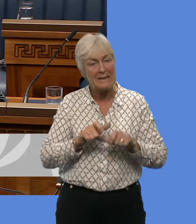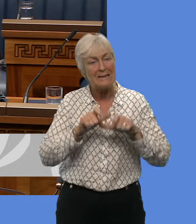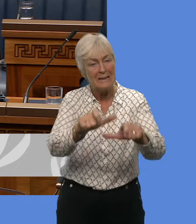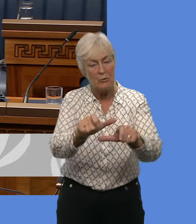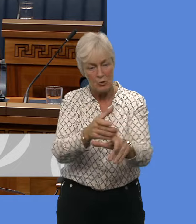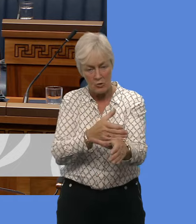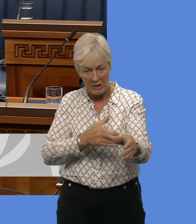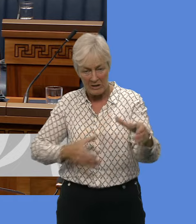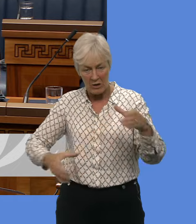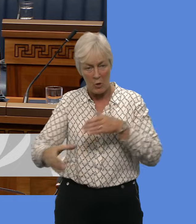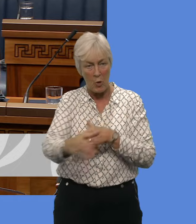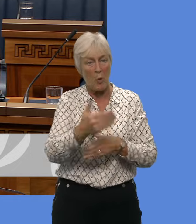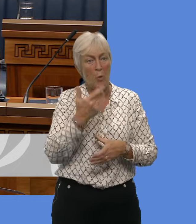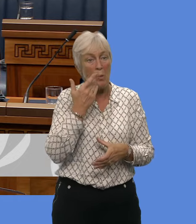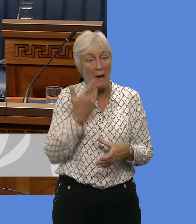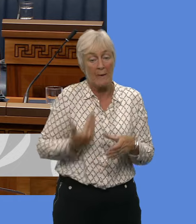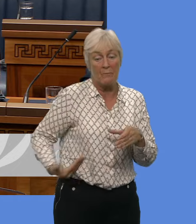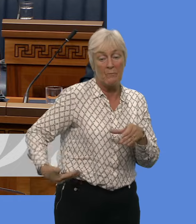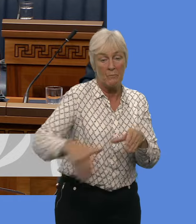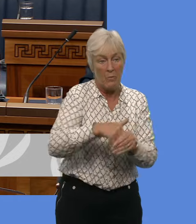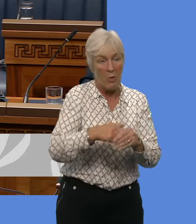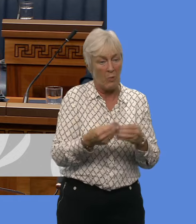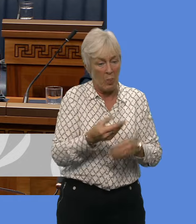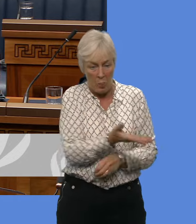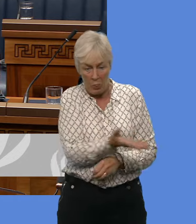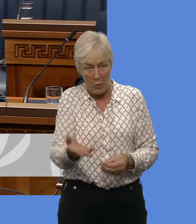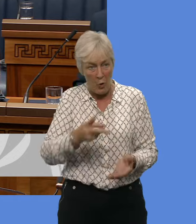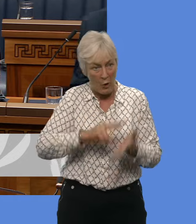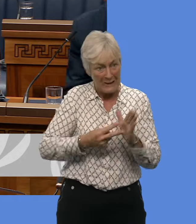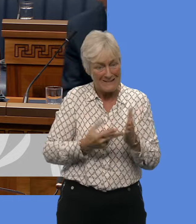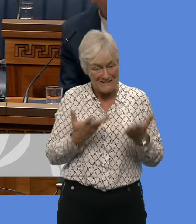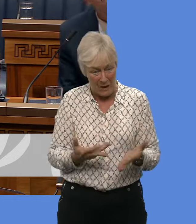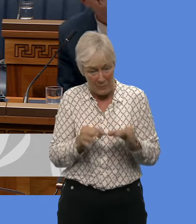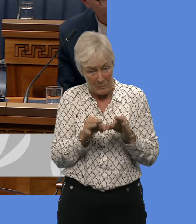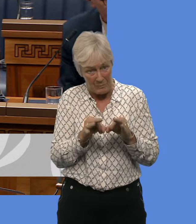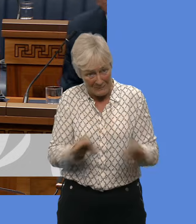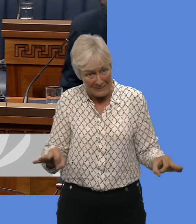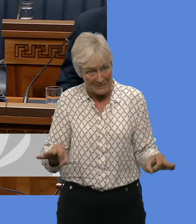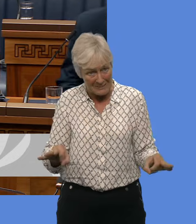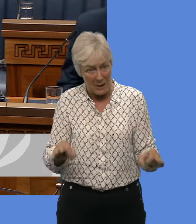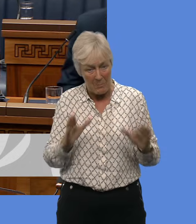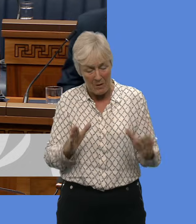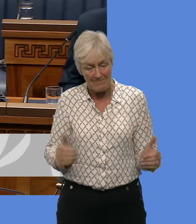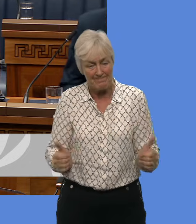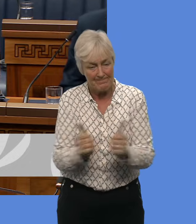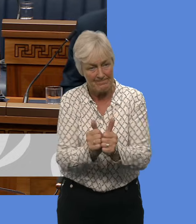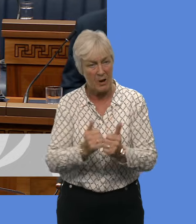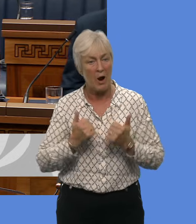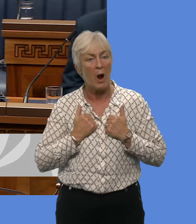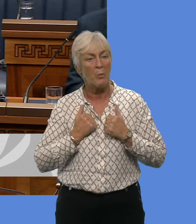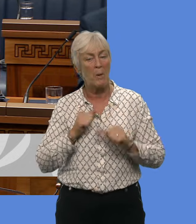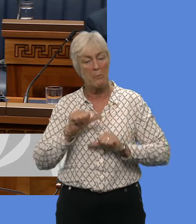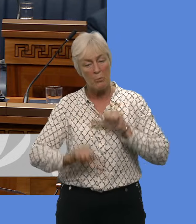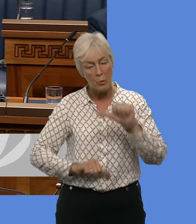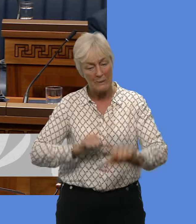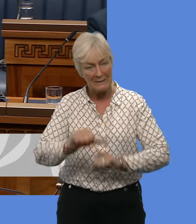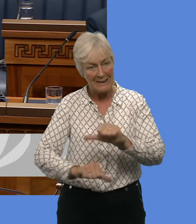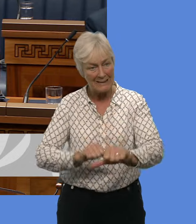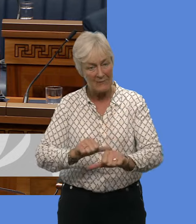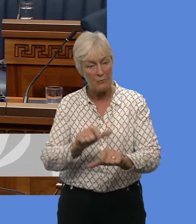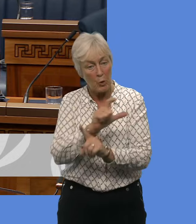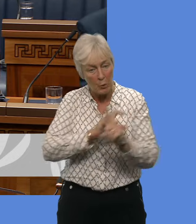those once involved with organisations now on ceasefire has to be core to our processes and moving communities on.